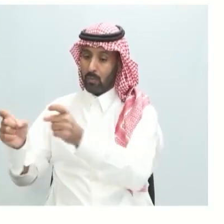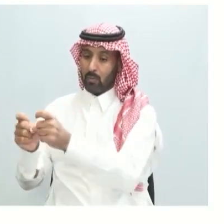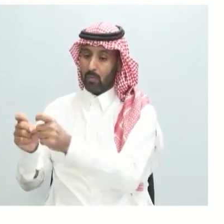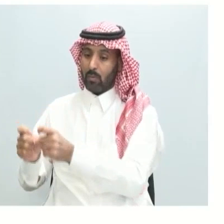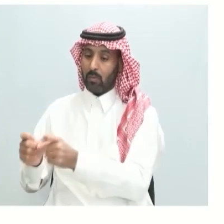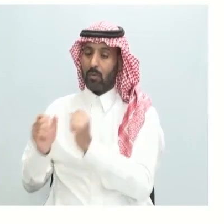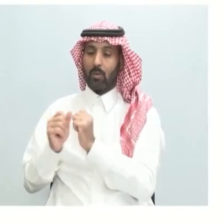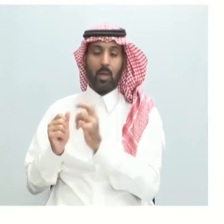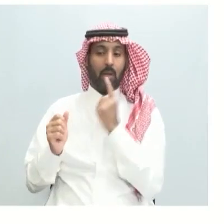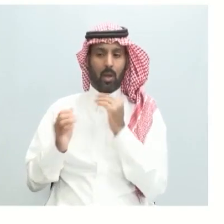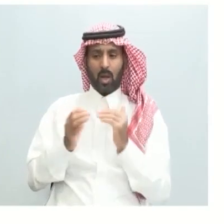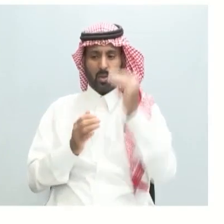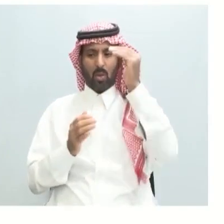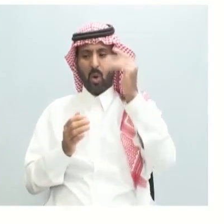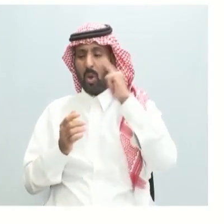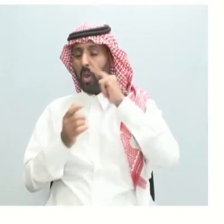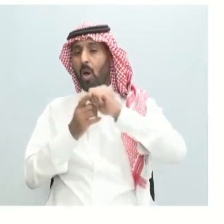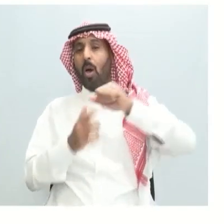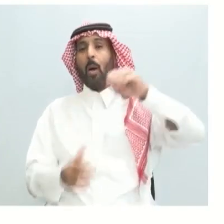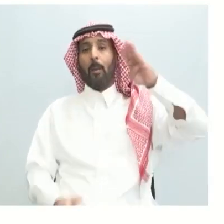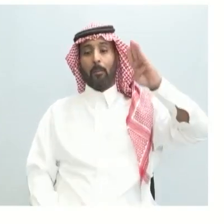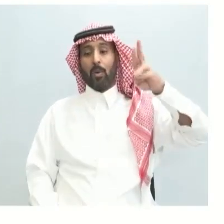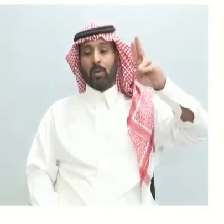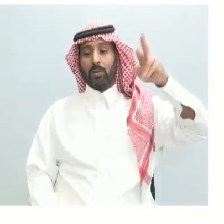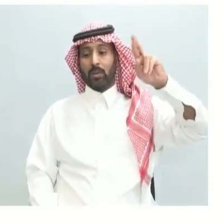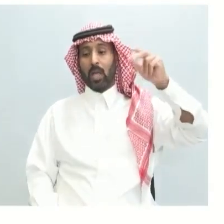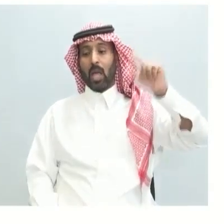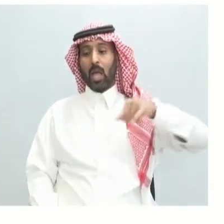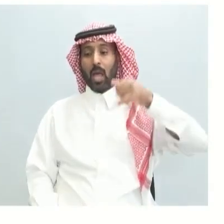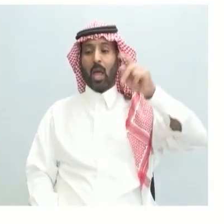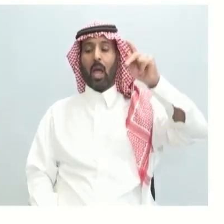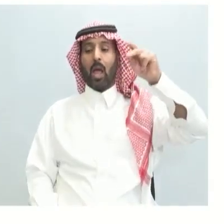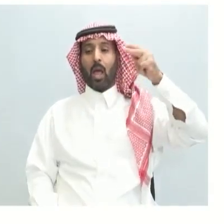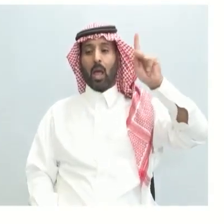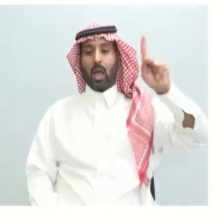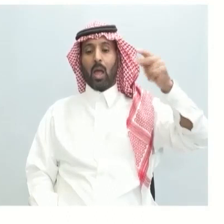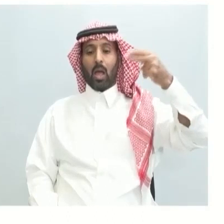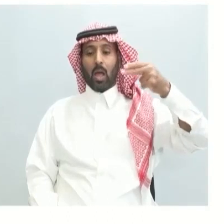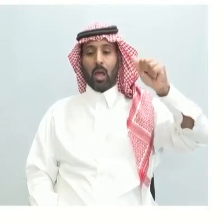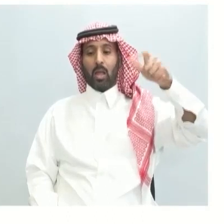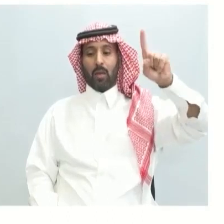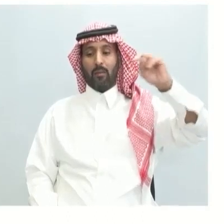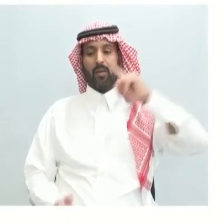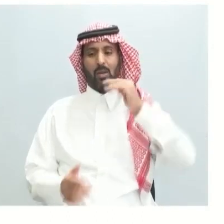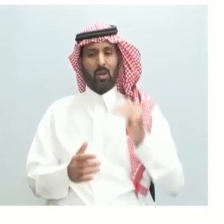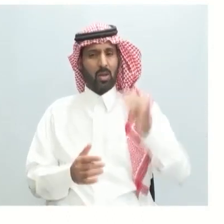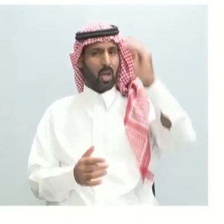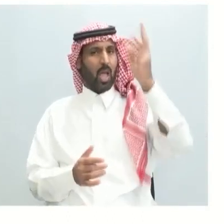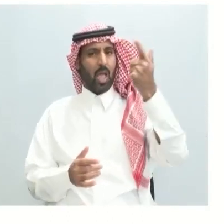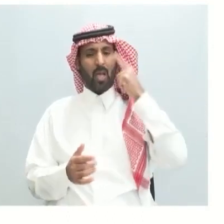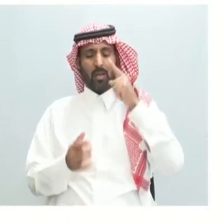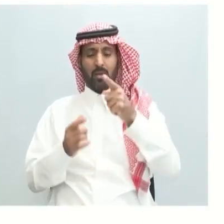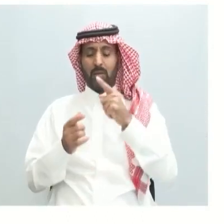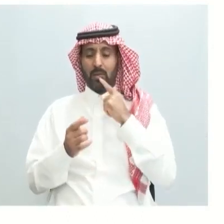members. How tall is Burj Khalifa and why is it called the needle? How tall is Burj Khalifa and why